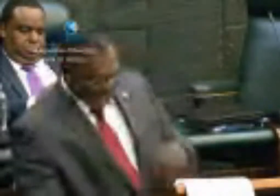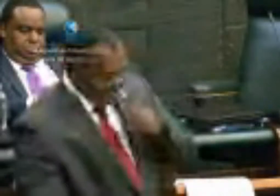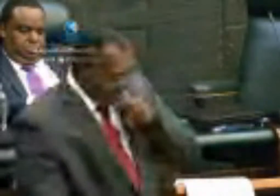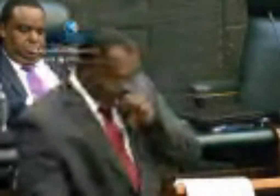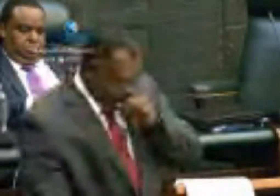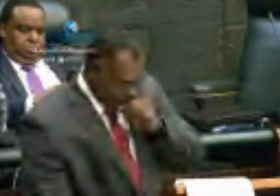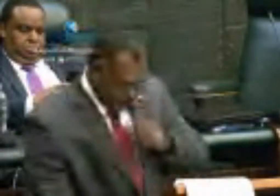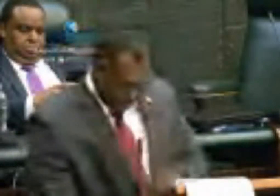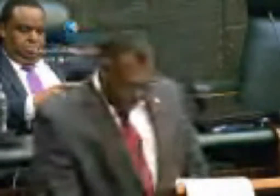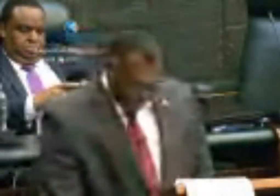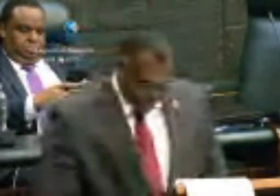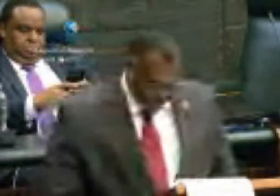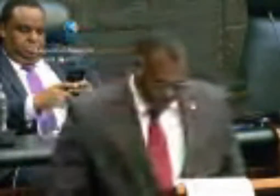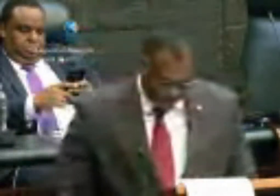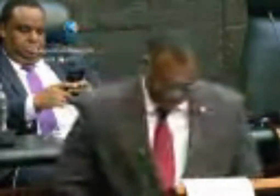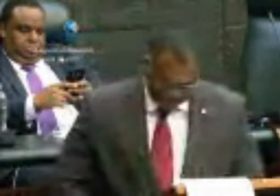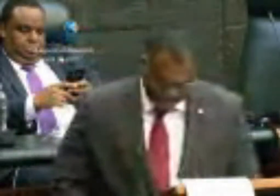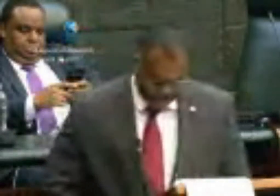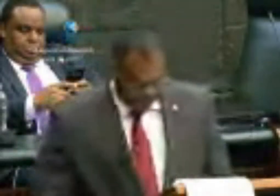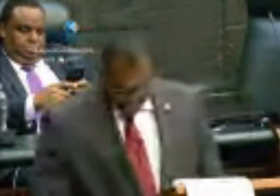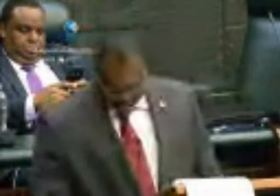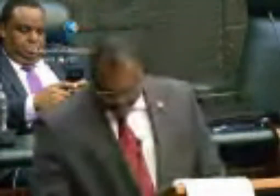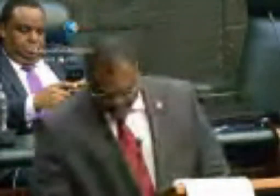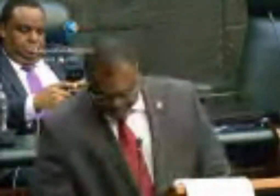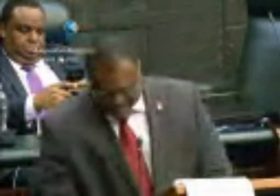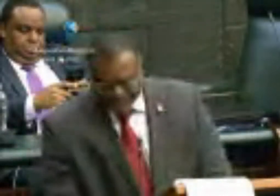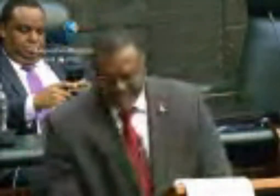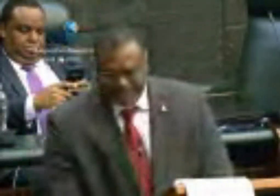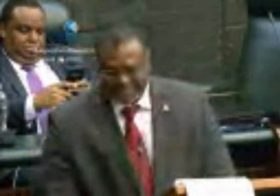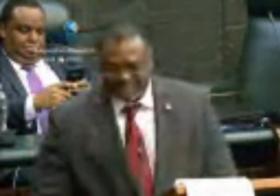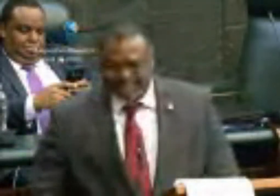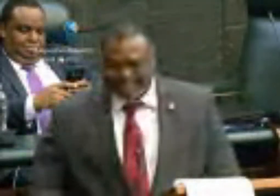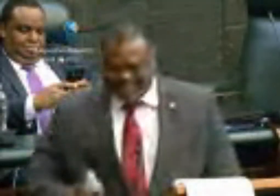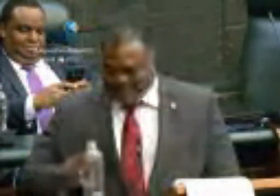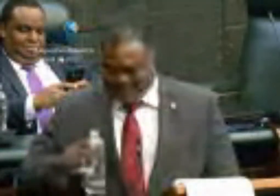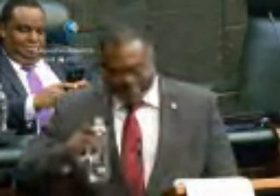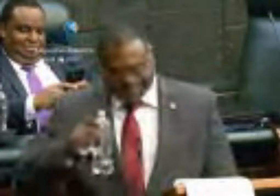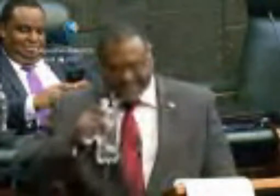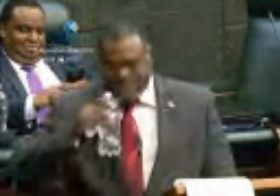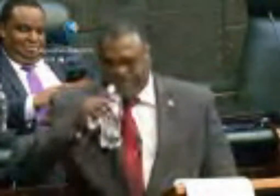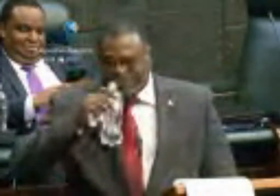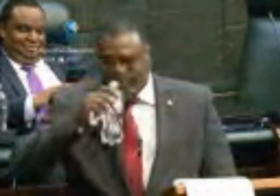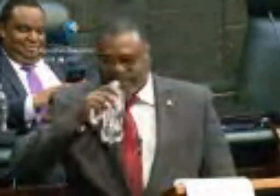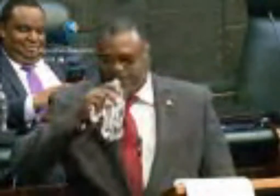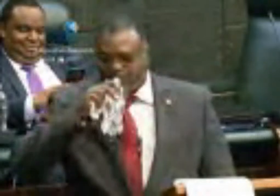As the premier said, yeah, it's like a ghost is chasing us, yeah. But